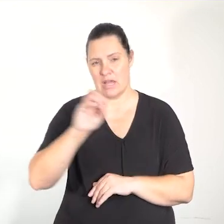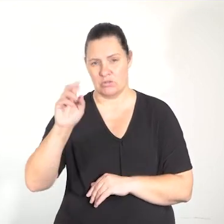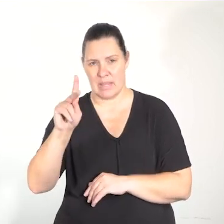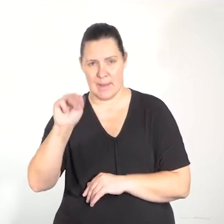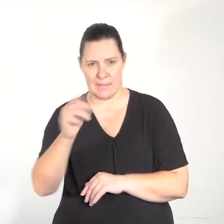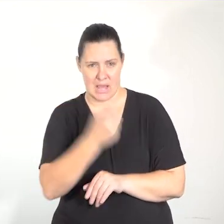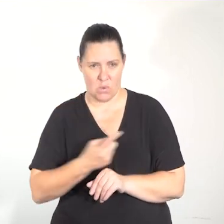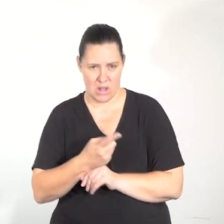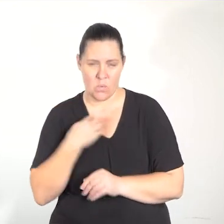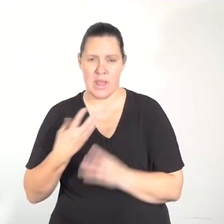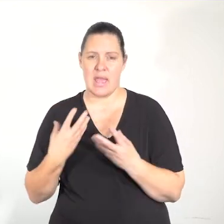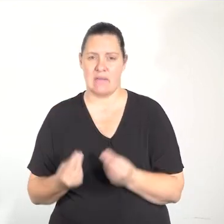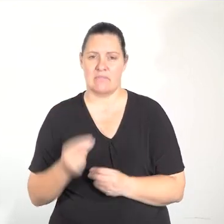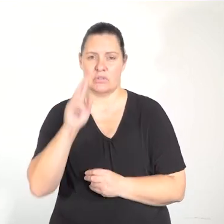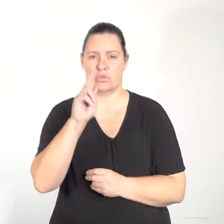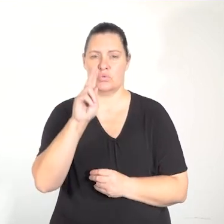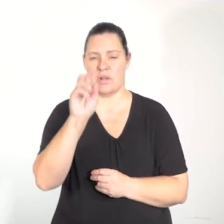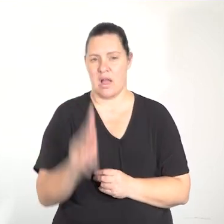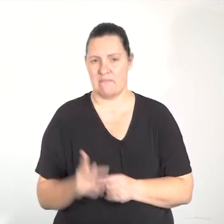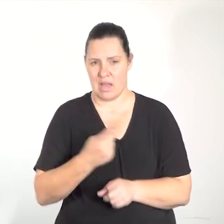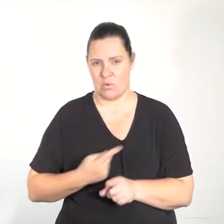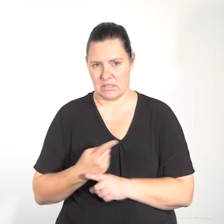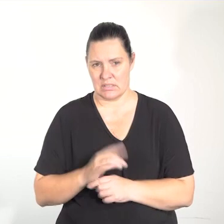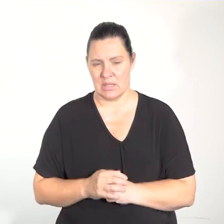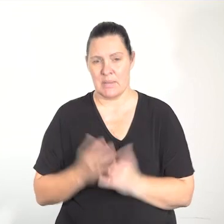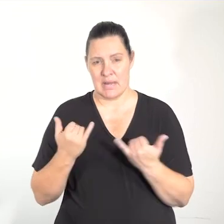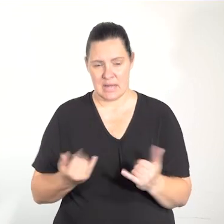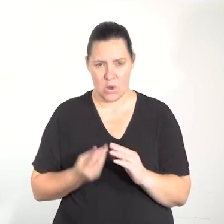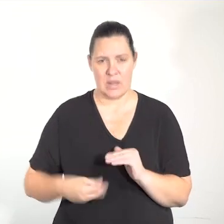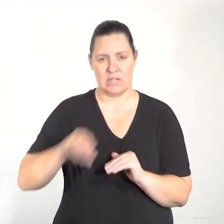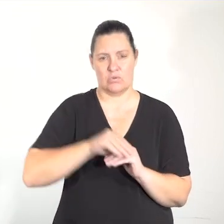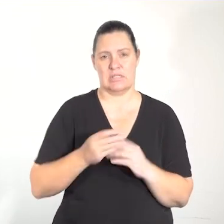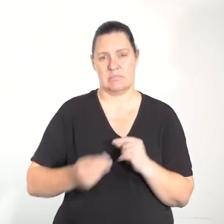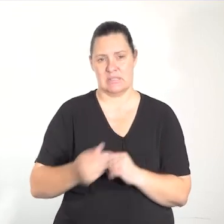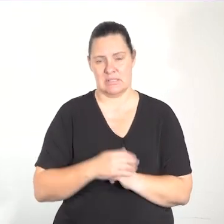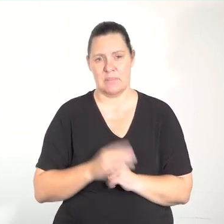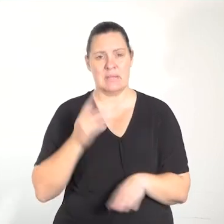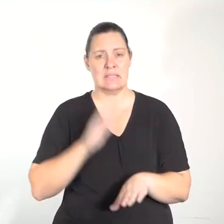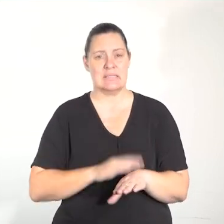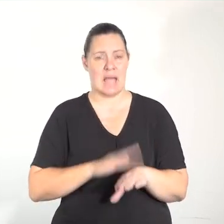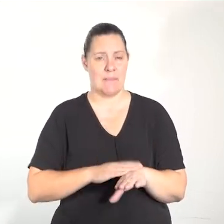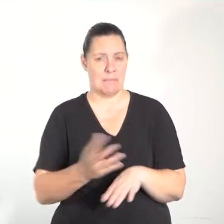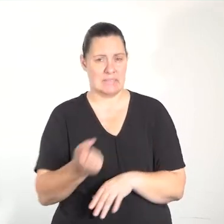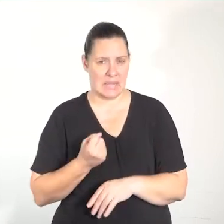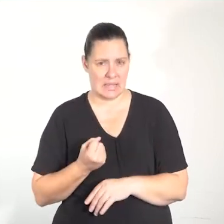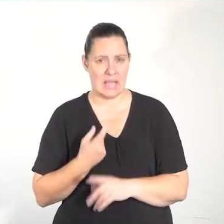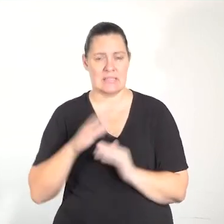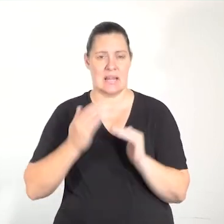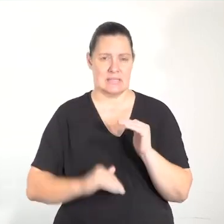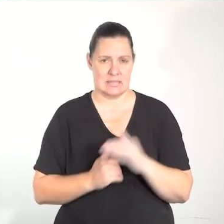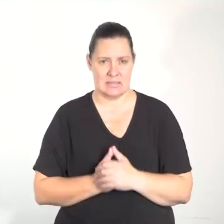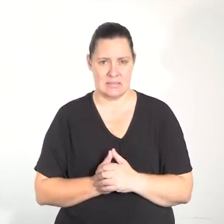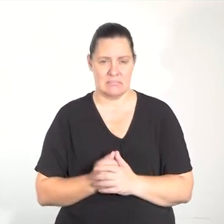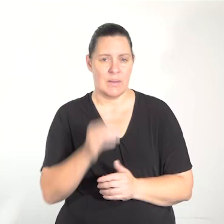200 kilometers per hour, we had 2.5 hours. But now we've increased the speed, but now the time taken becomes